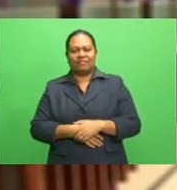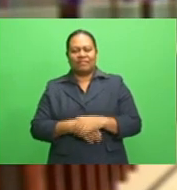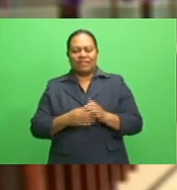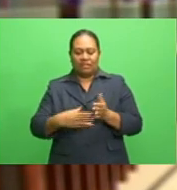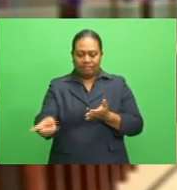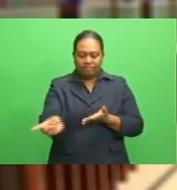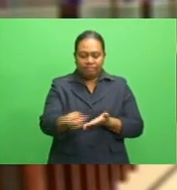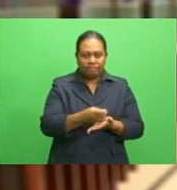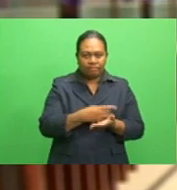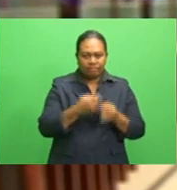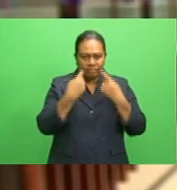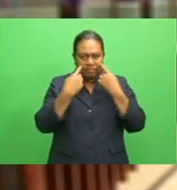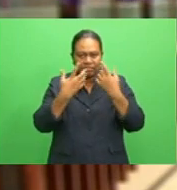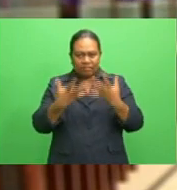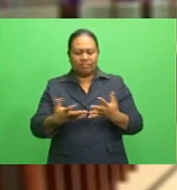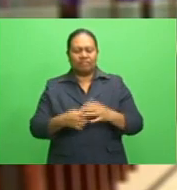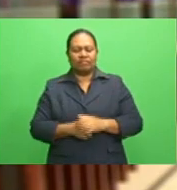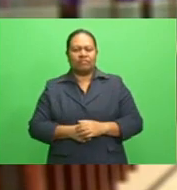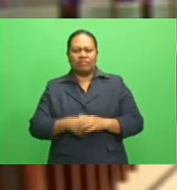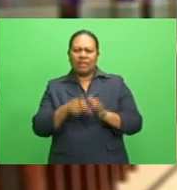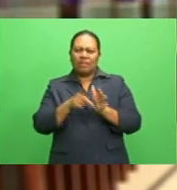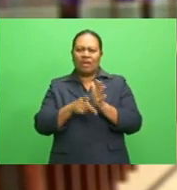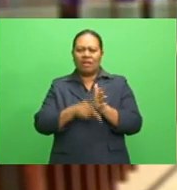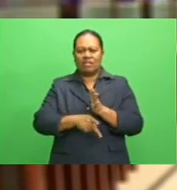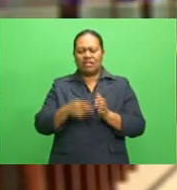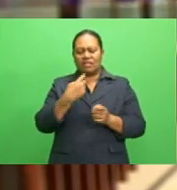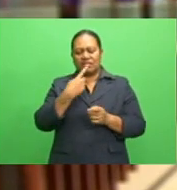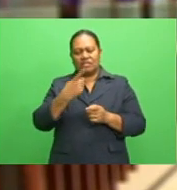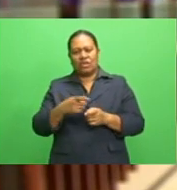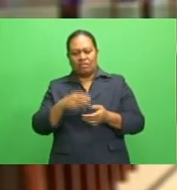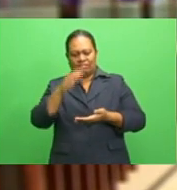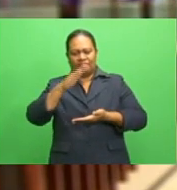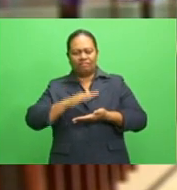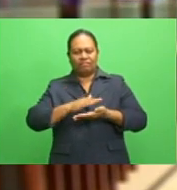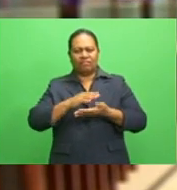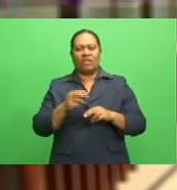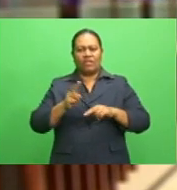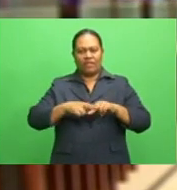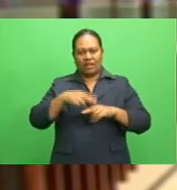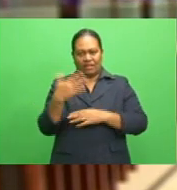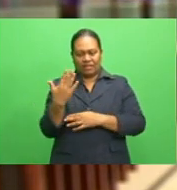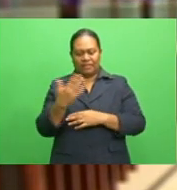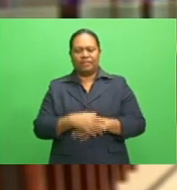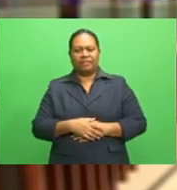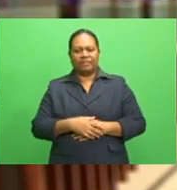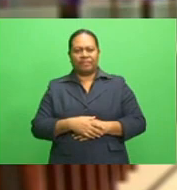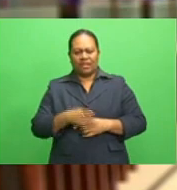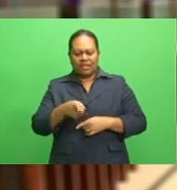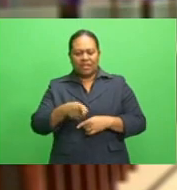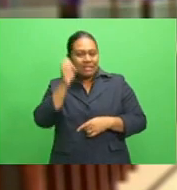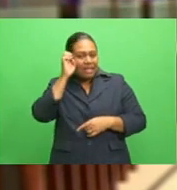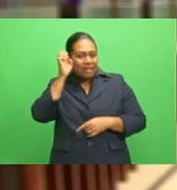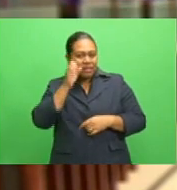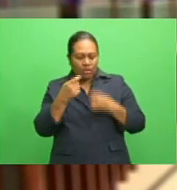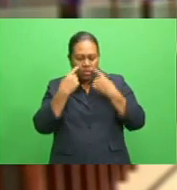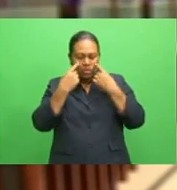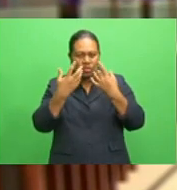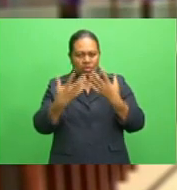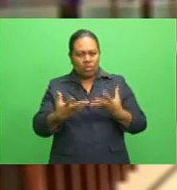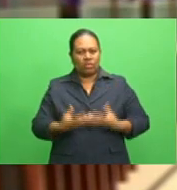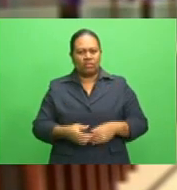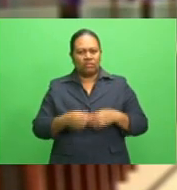front, the U.S. has consumer prices on Wednesday and retail sales on Friday. This is expected to show a solid bounce